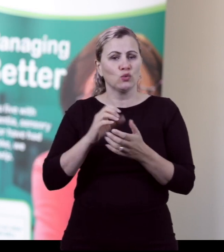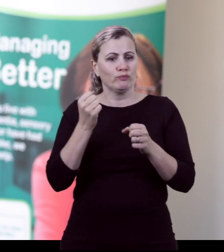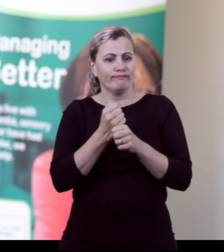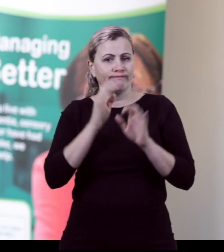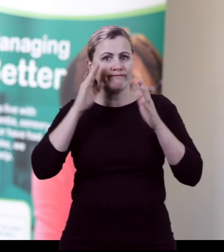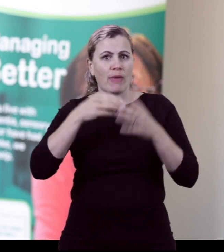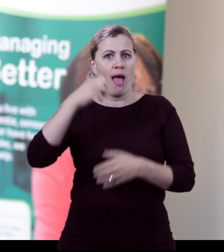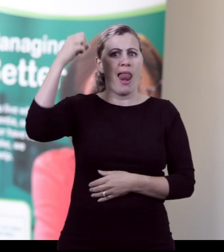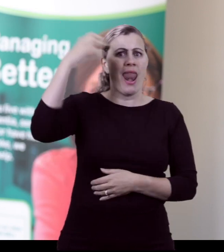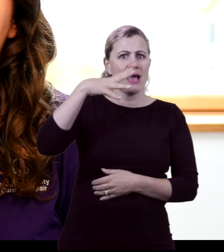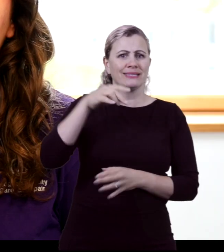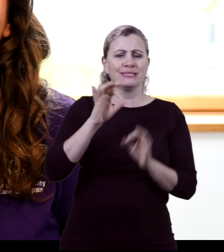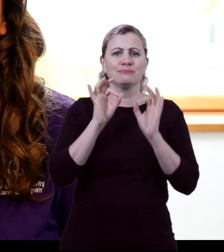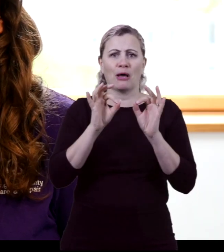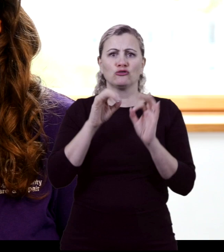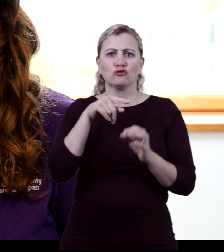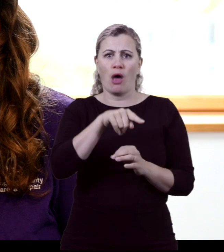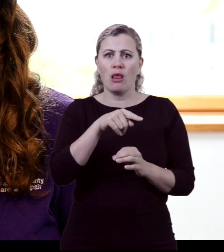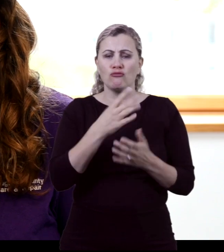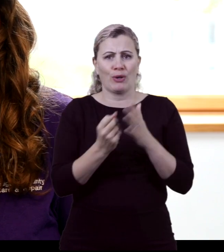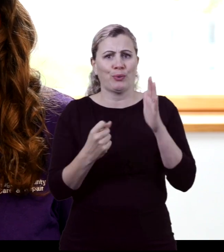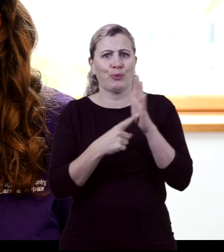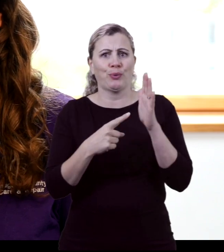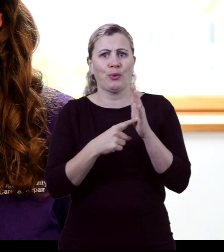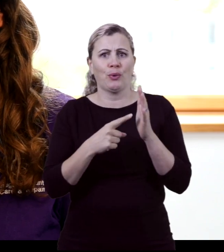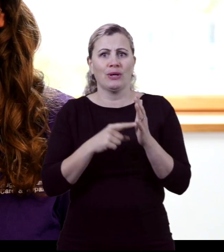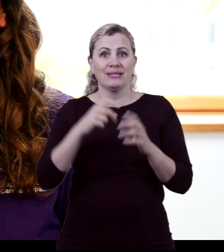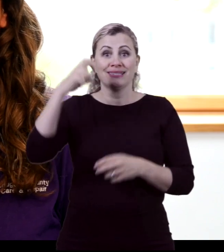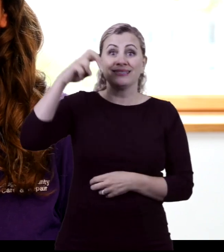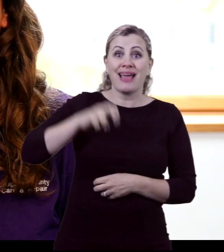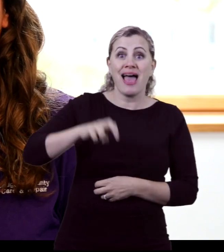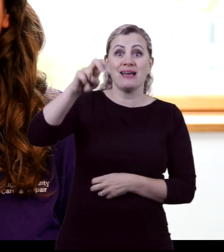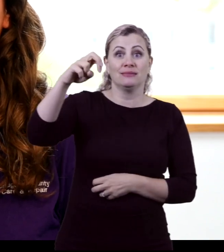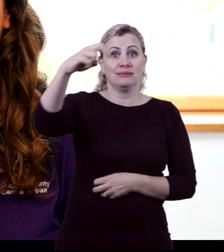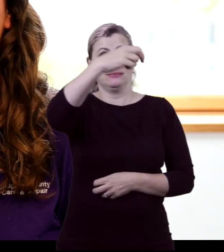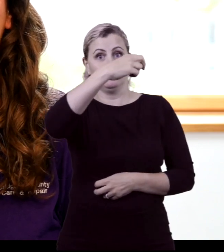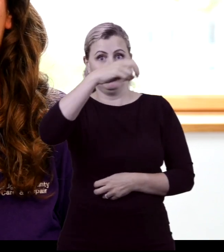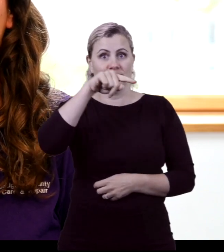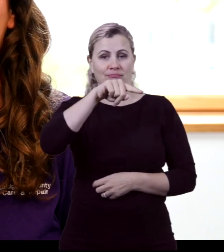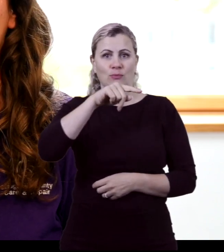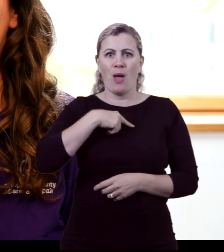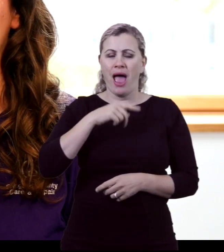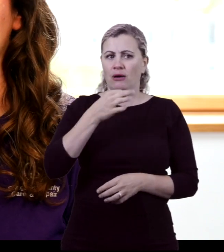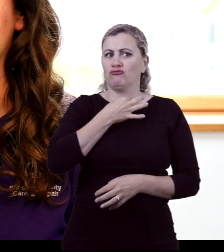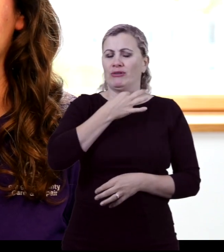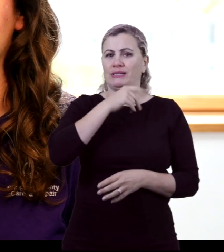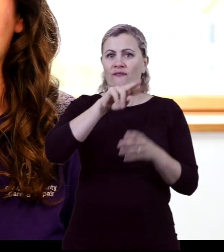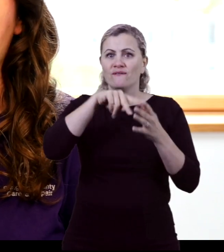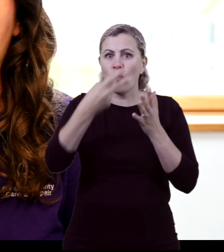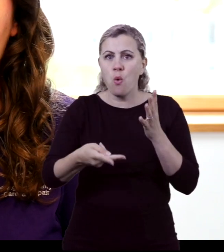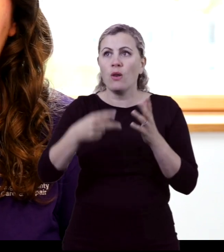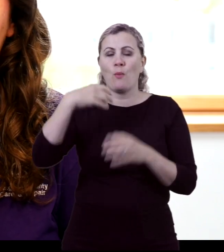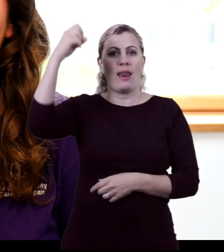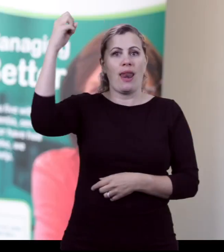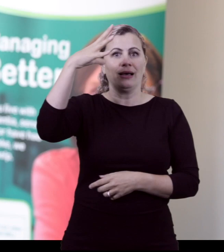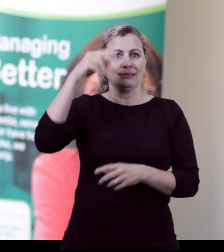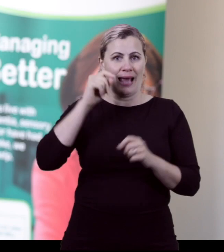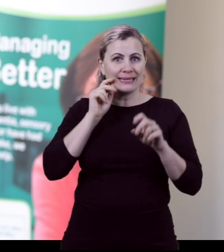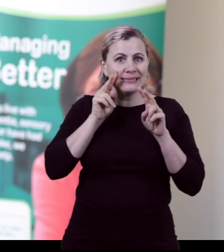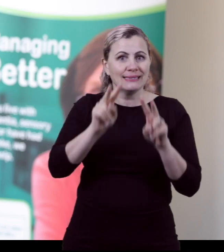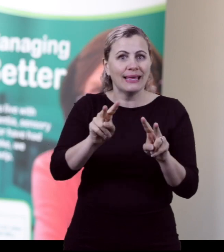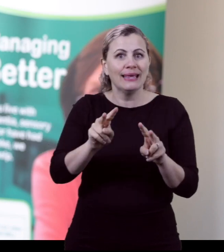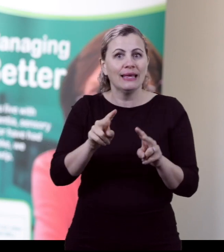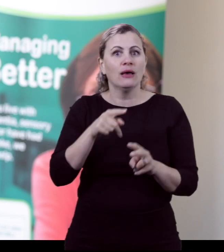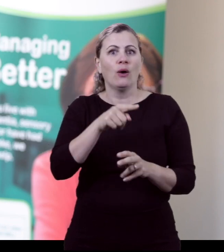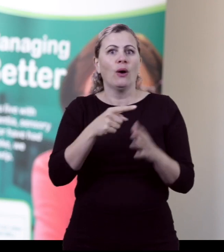on the stairs and the landing. As the client was prone to falls, it was quite evident that she needed this in place. I